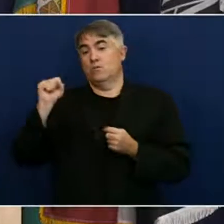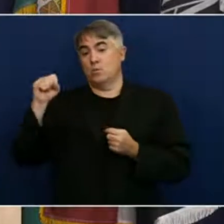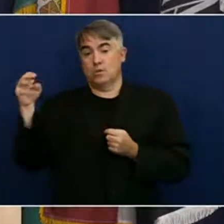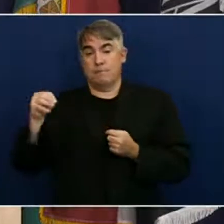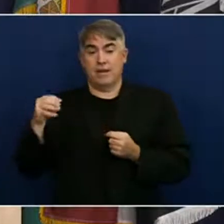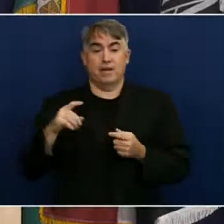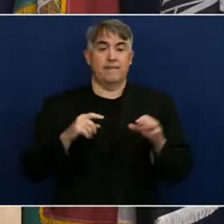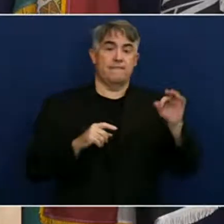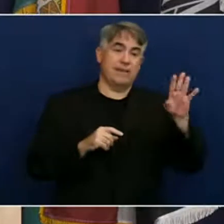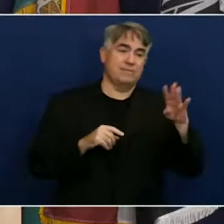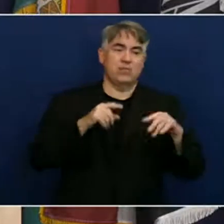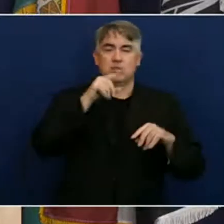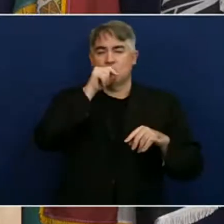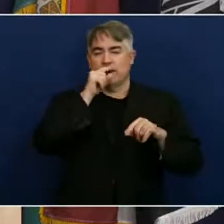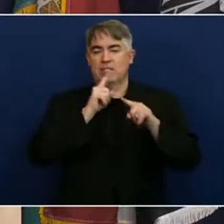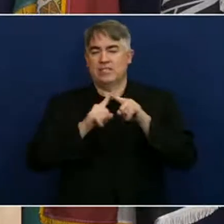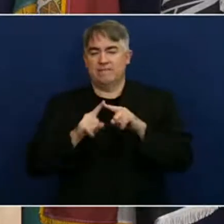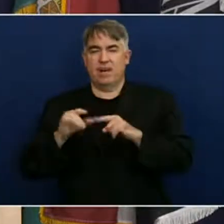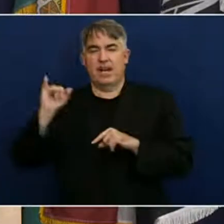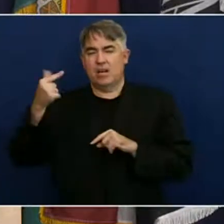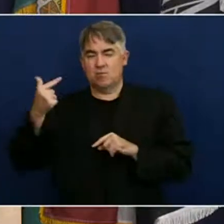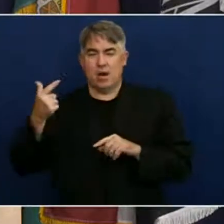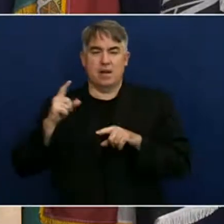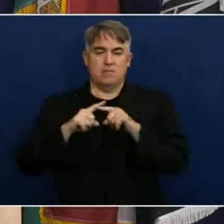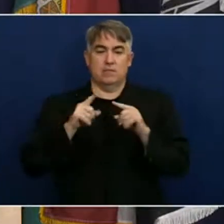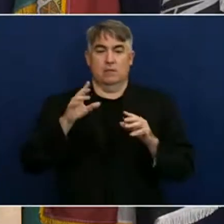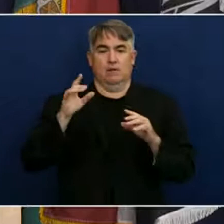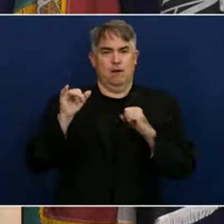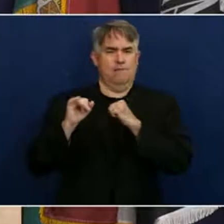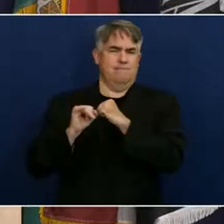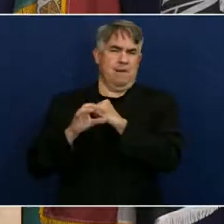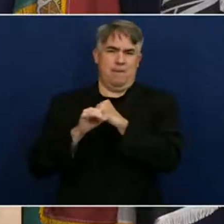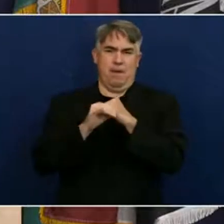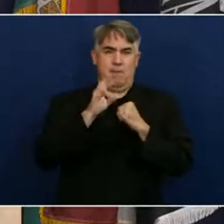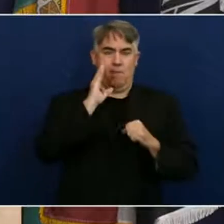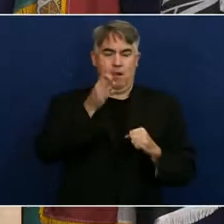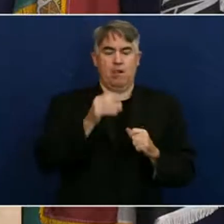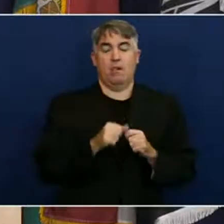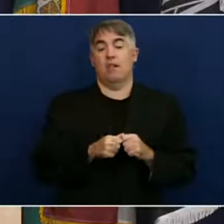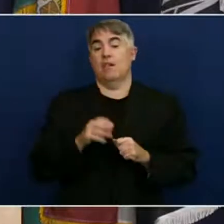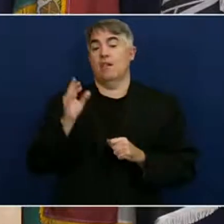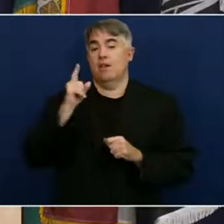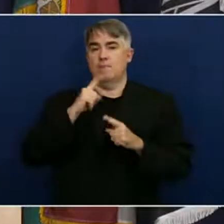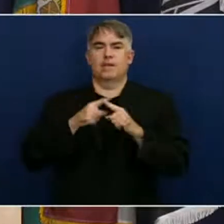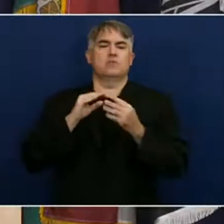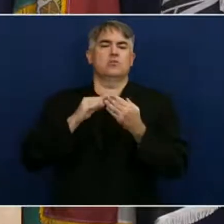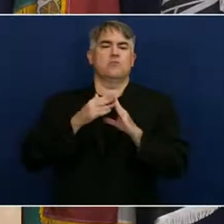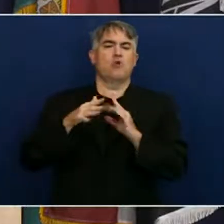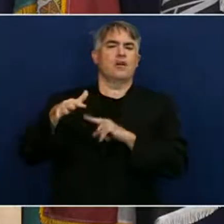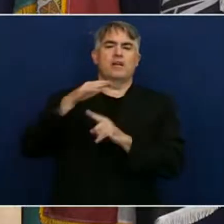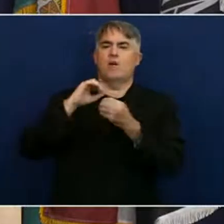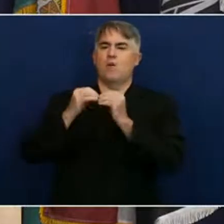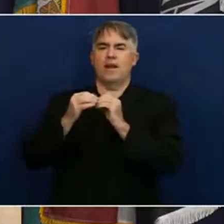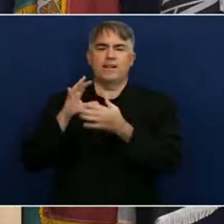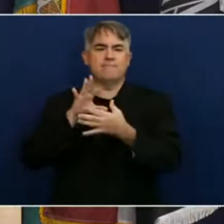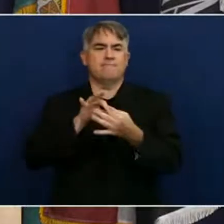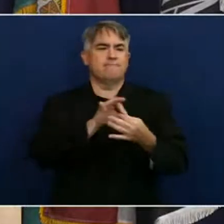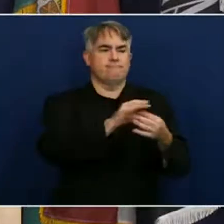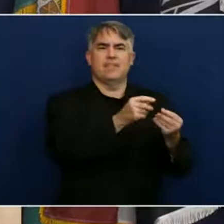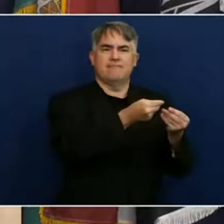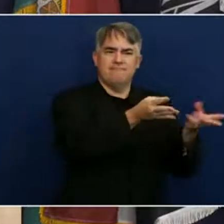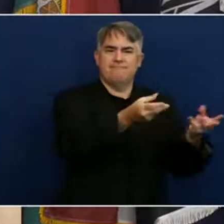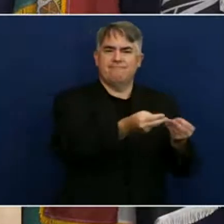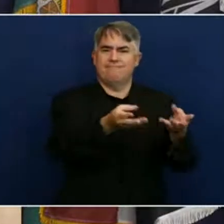continue, as does our continued engagement and work with community-based organizations to continue to promote and work through